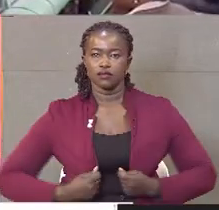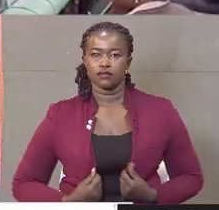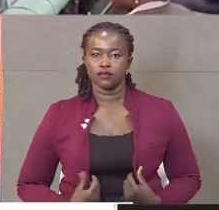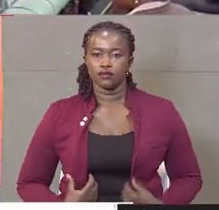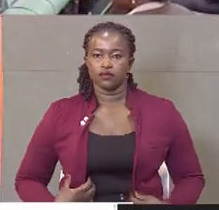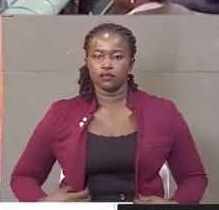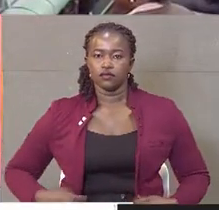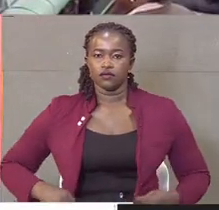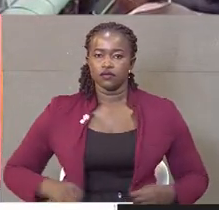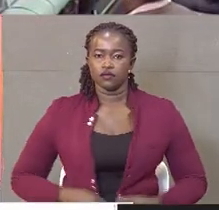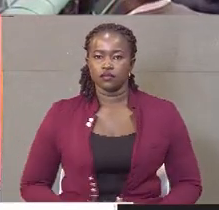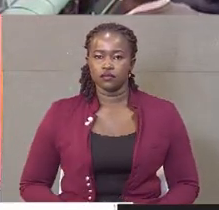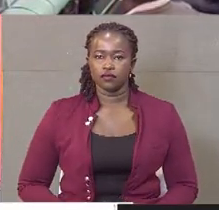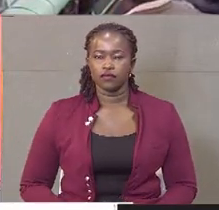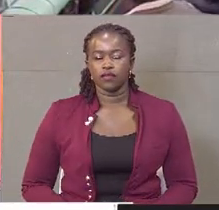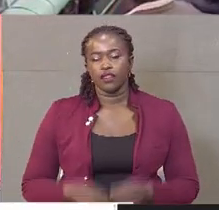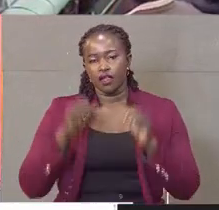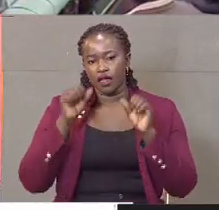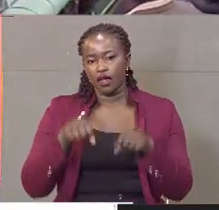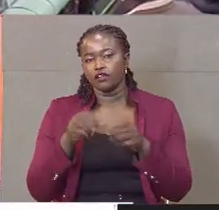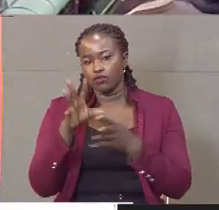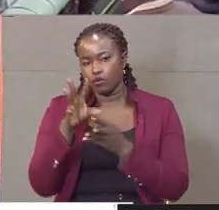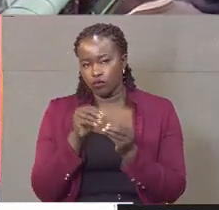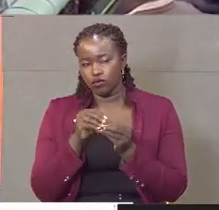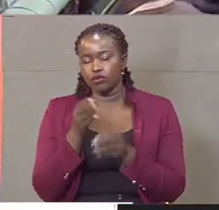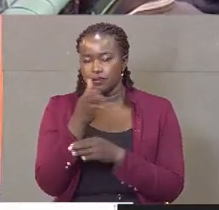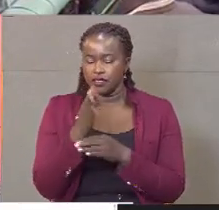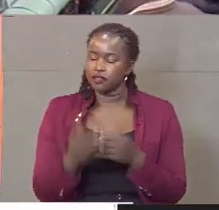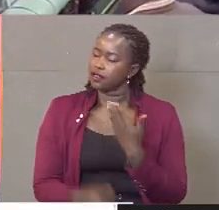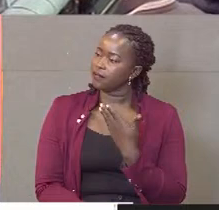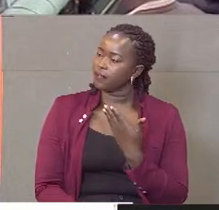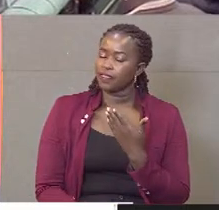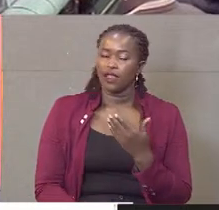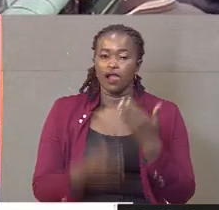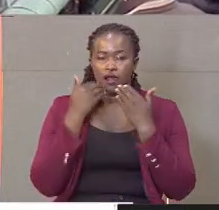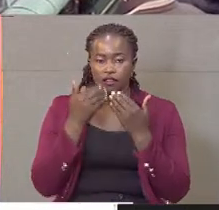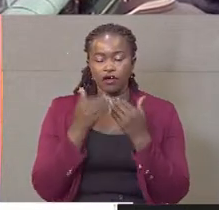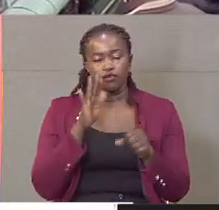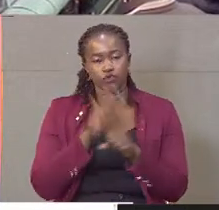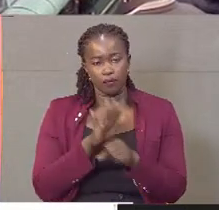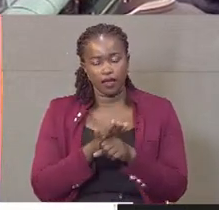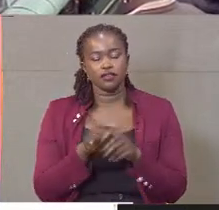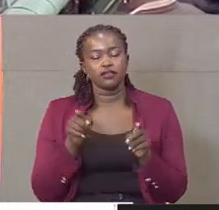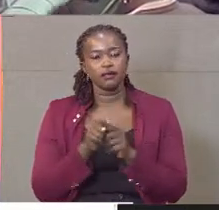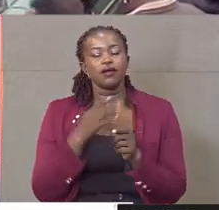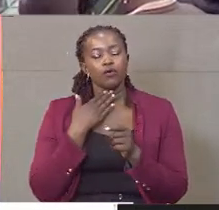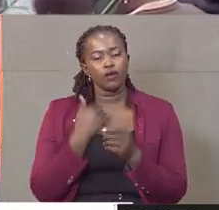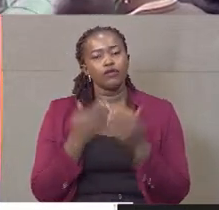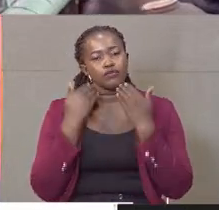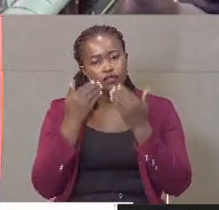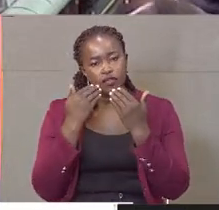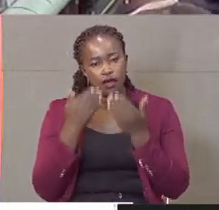Yes, can you conclude, Minister? Thank you so much, and I want to thank the